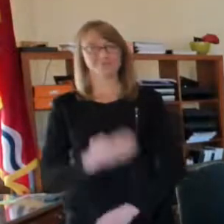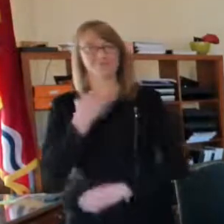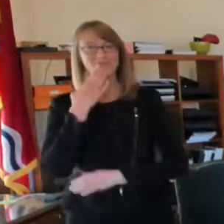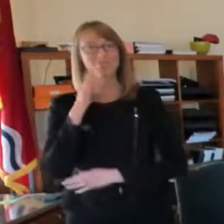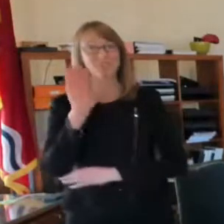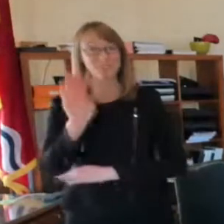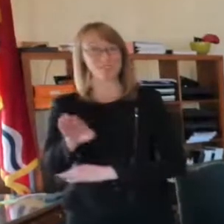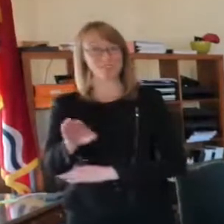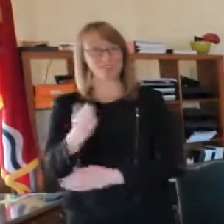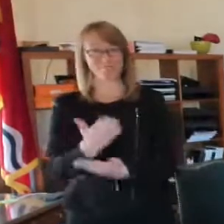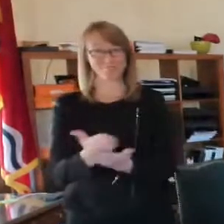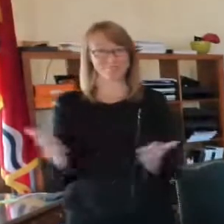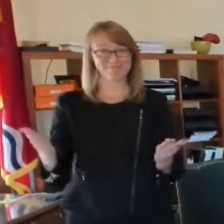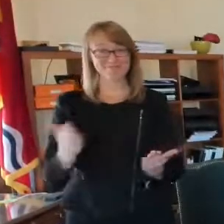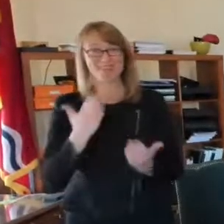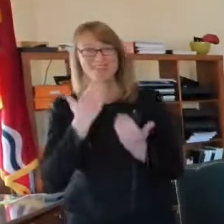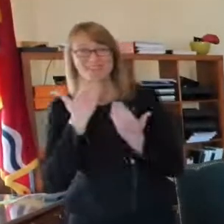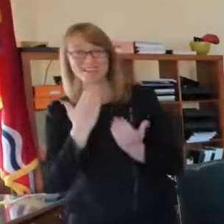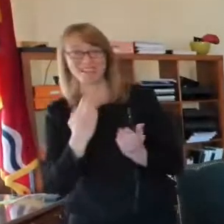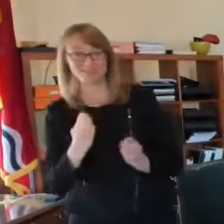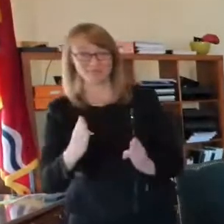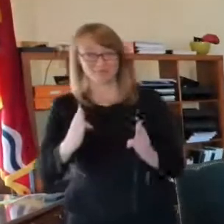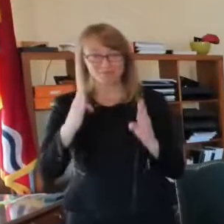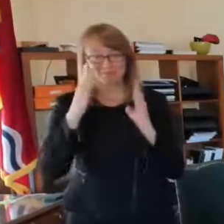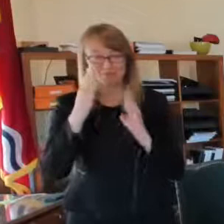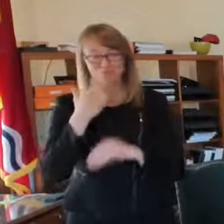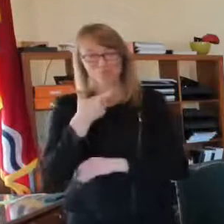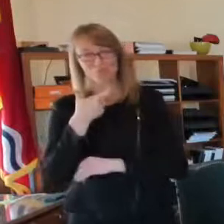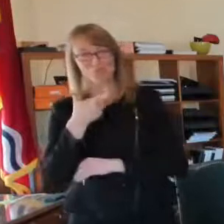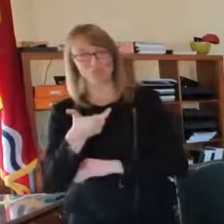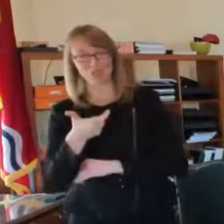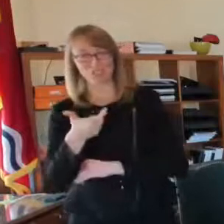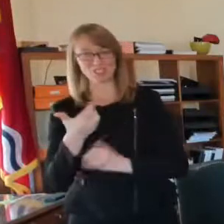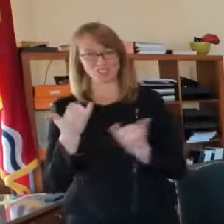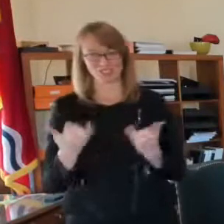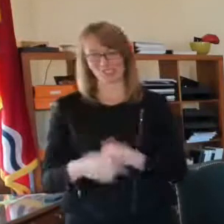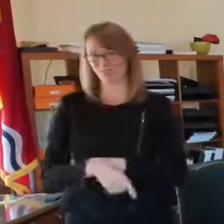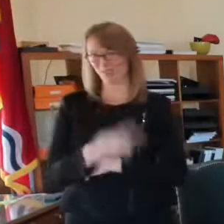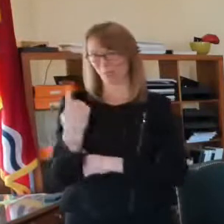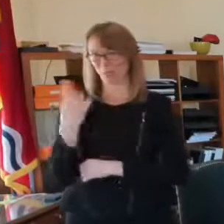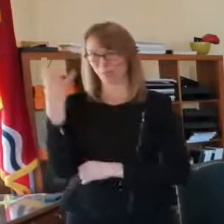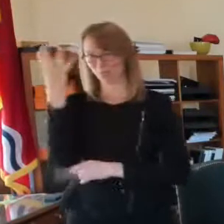Good afternoon, everyone. Thanks for being with us here on this nice